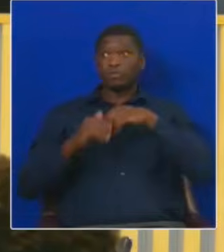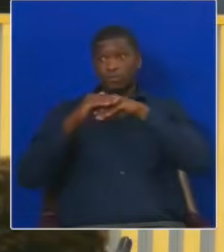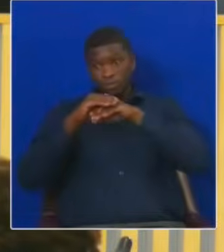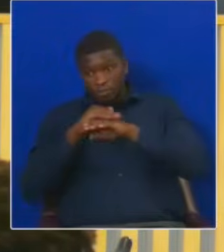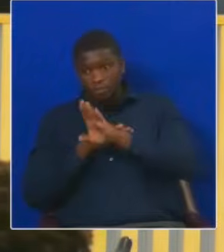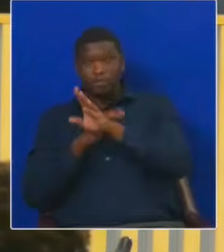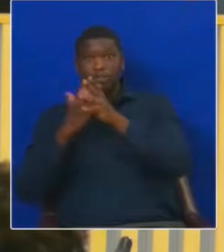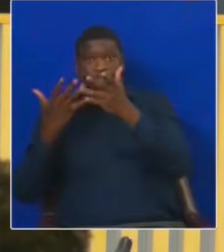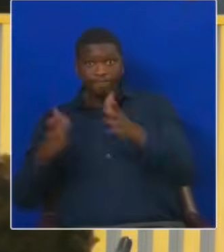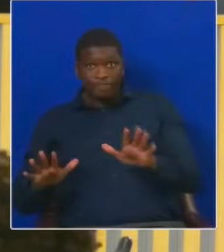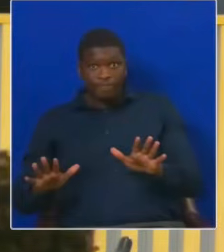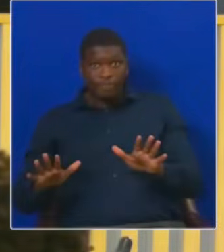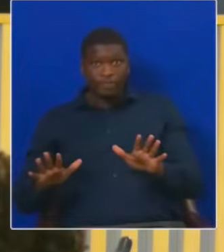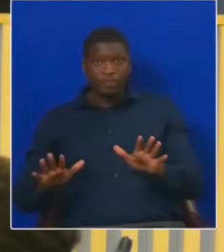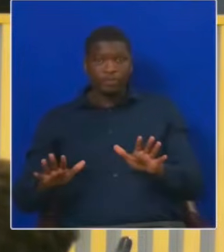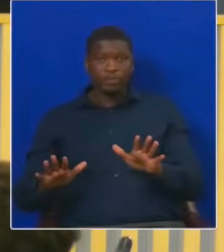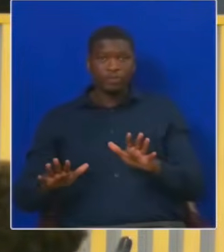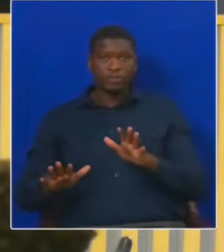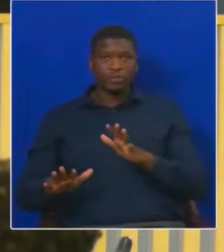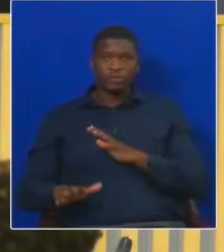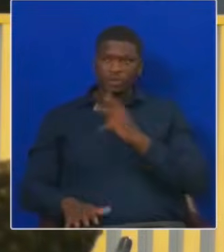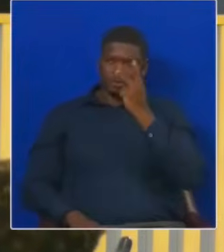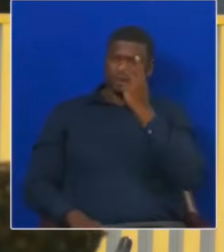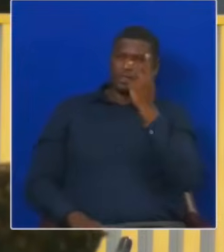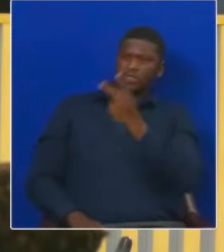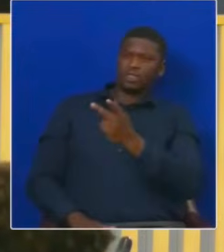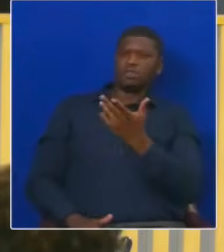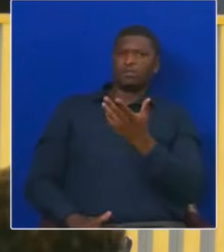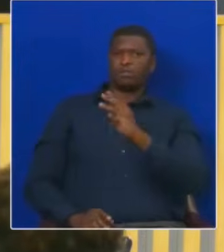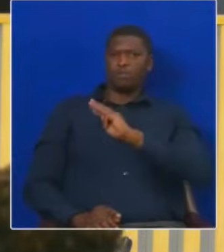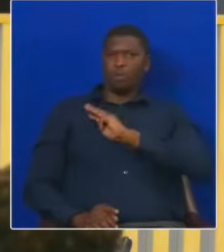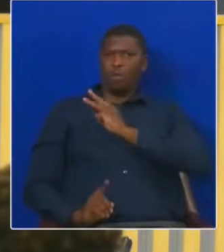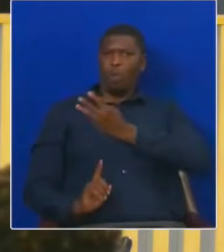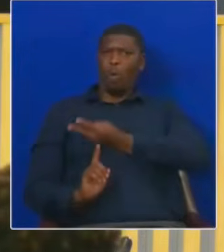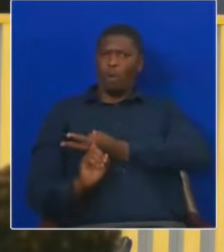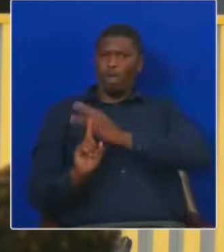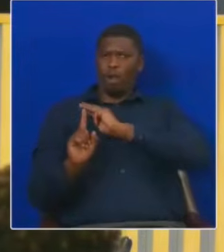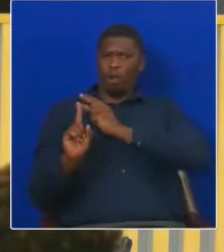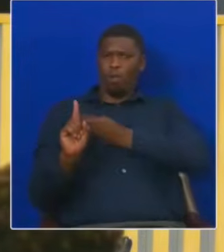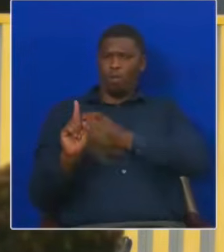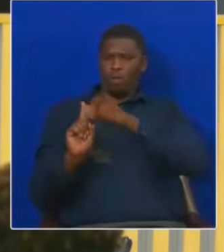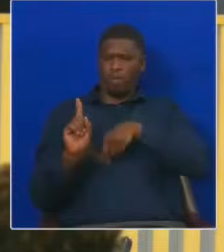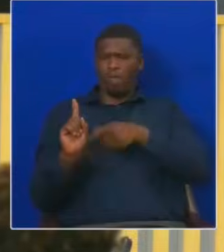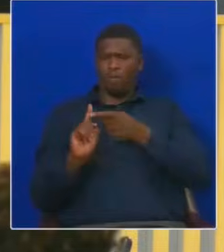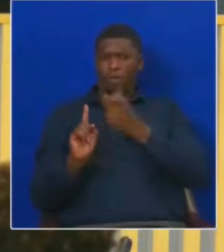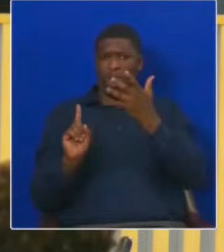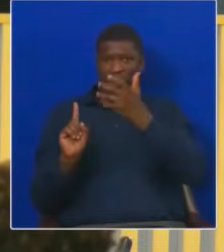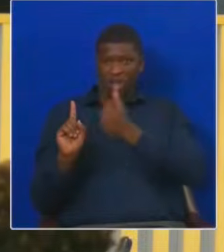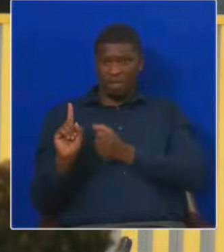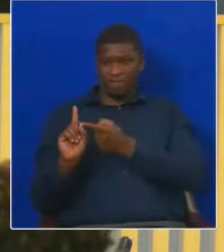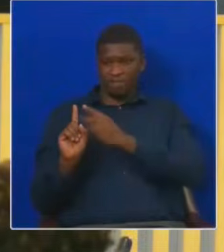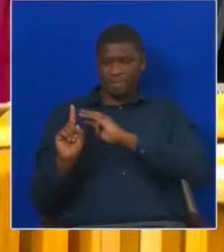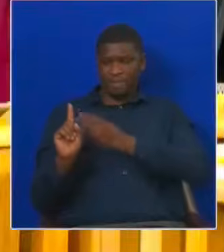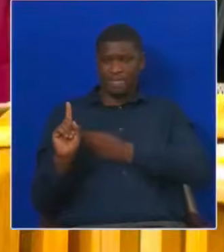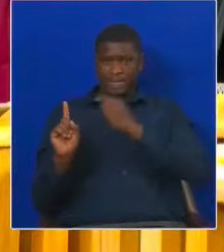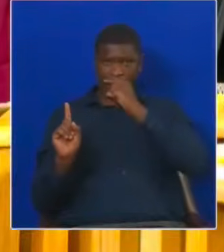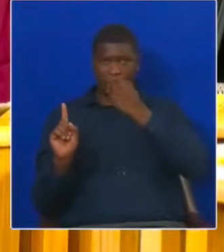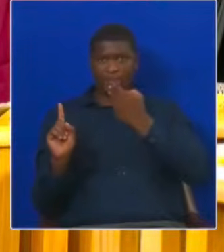an African female who became known to us as Ms. Fundiswa